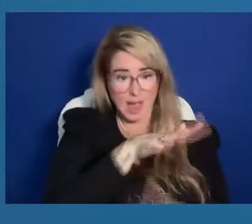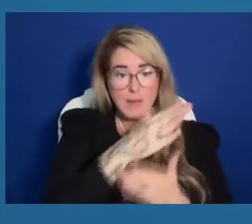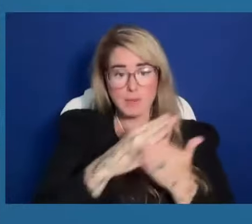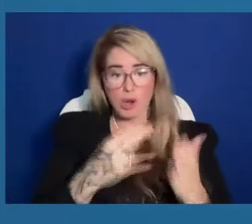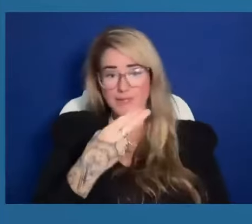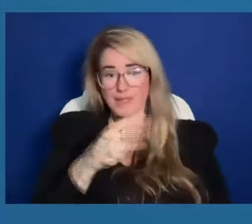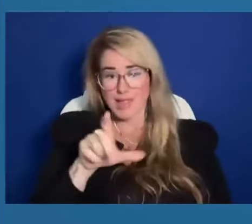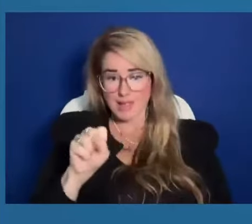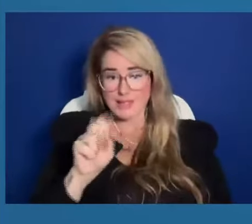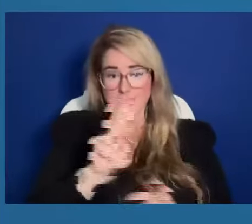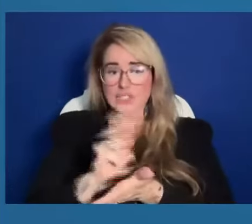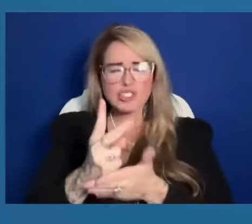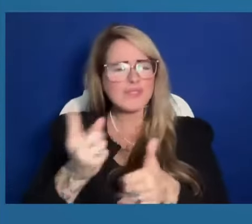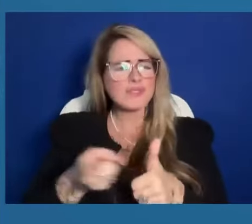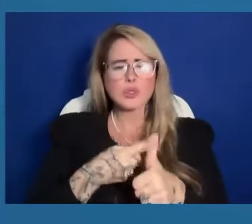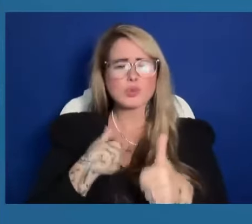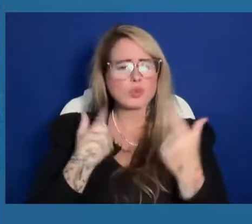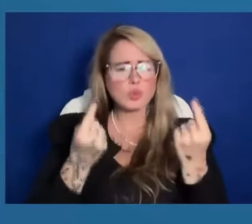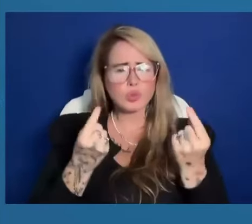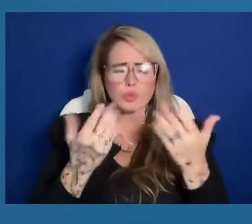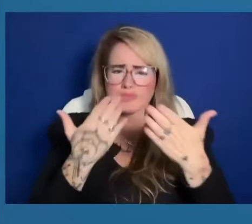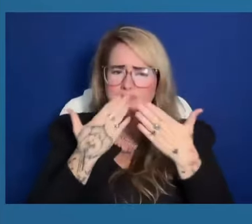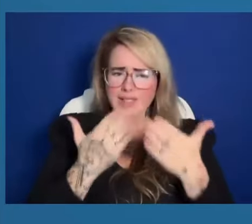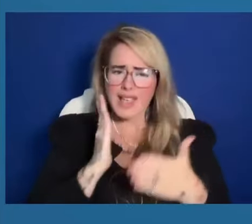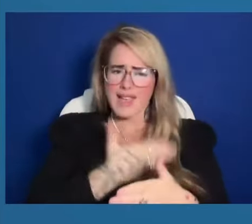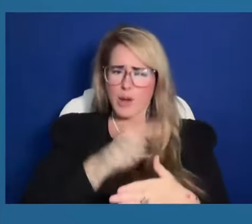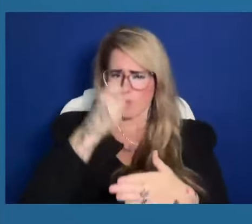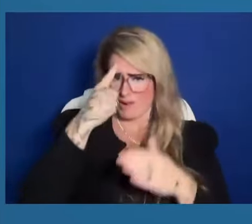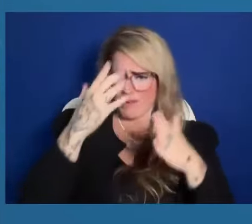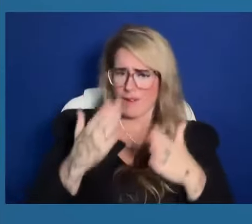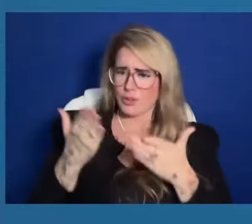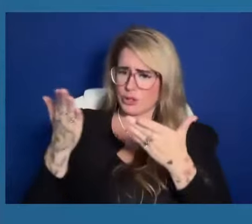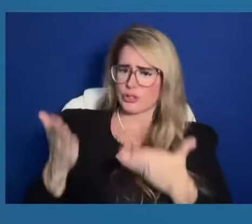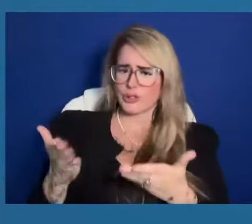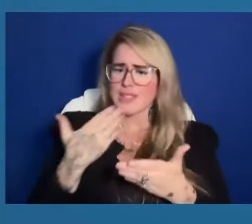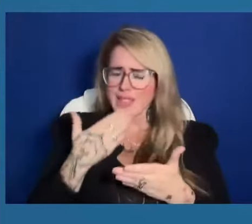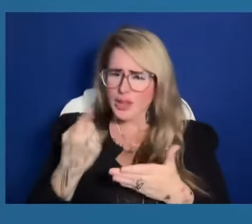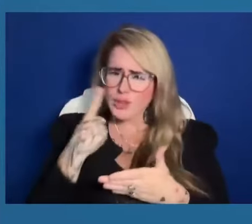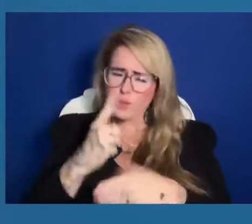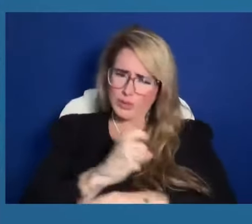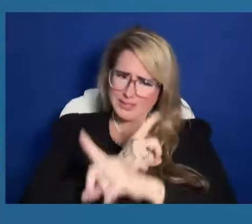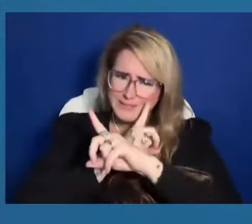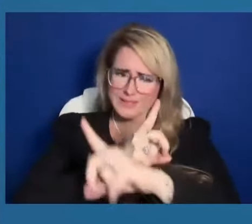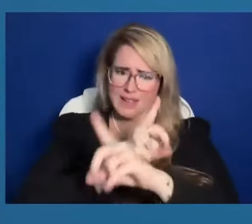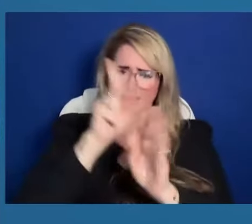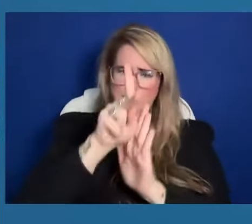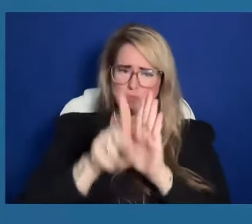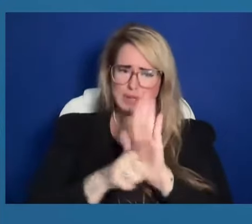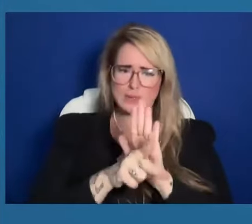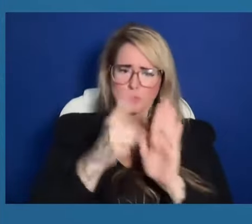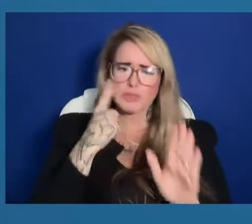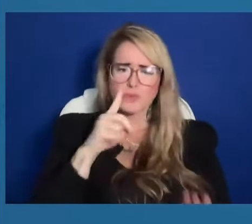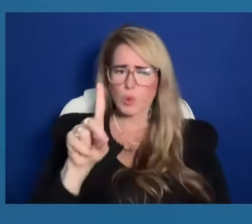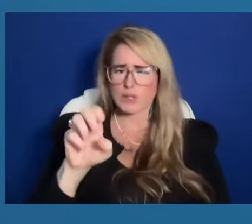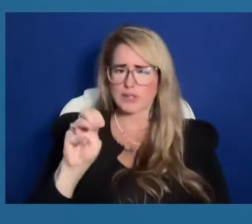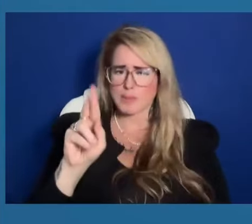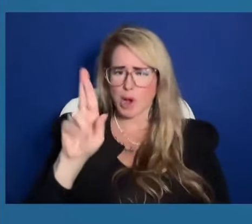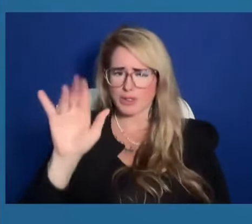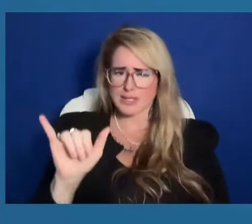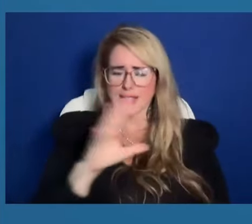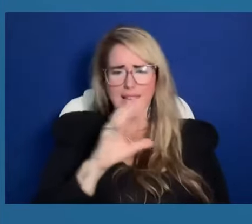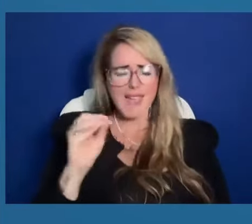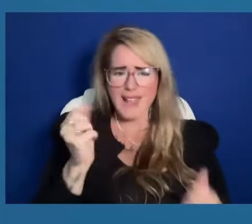And first thing I want to do is thank our governor for defending the principles of democracy and for everything